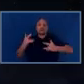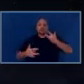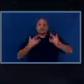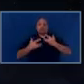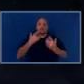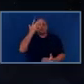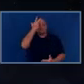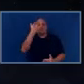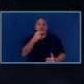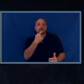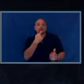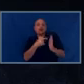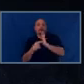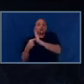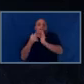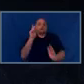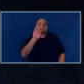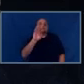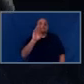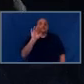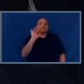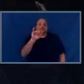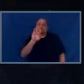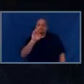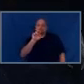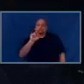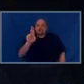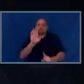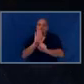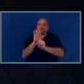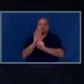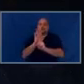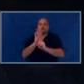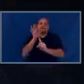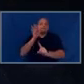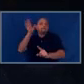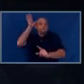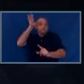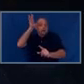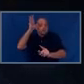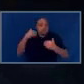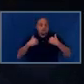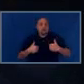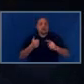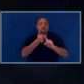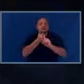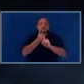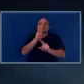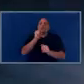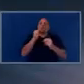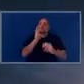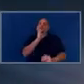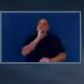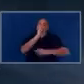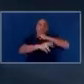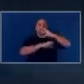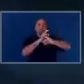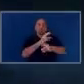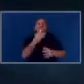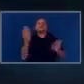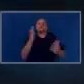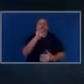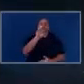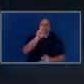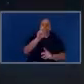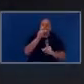parent body was a water world. And so Bennu is what we call a rubble pile asteroid, and we think